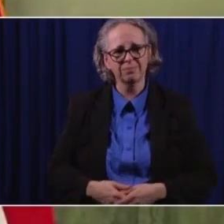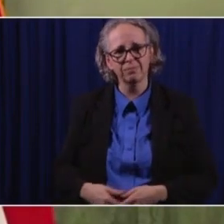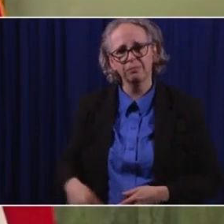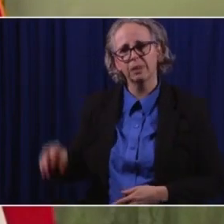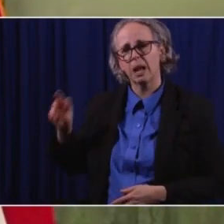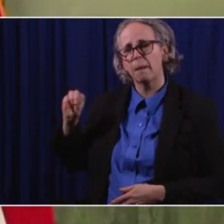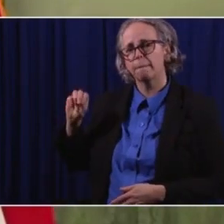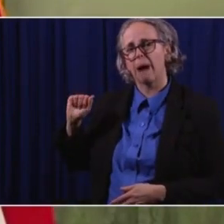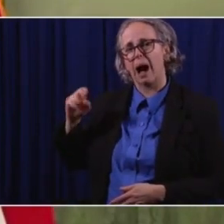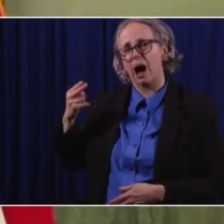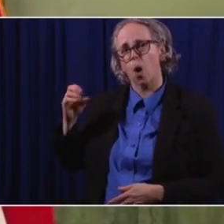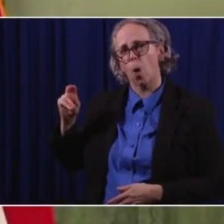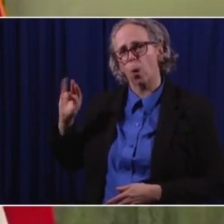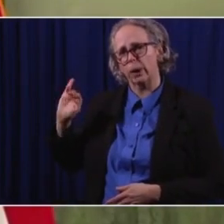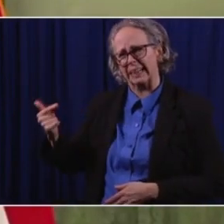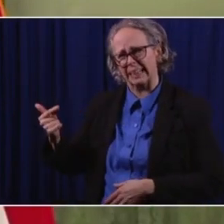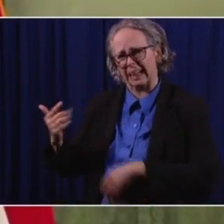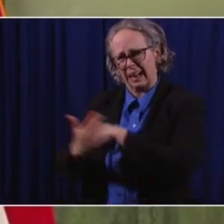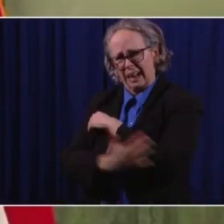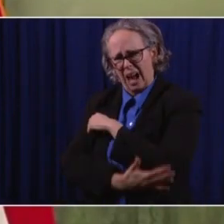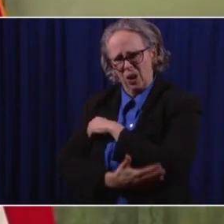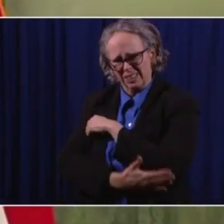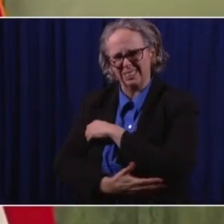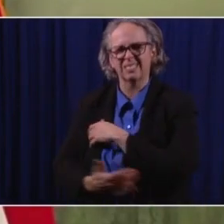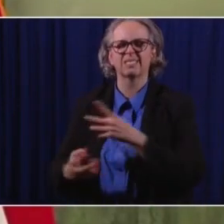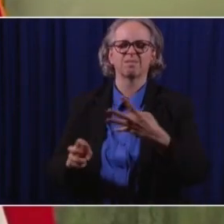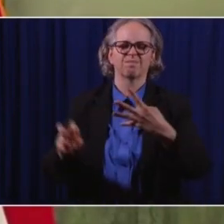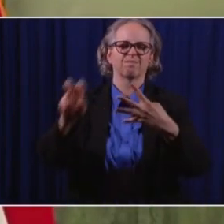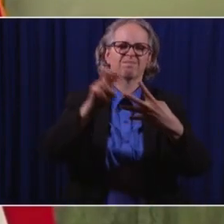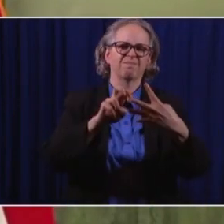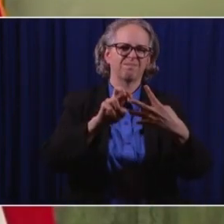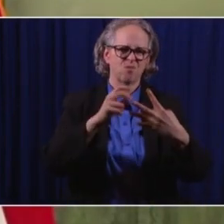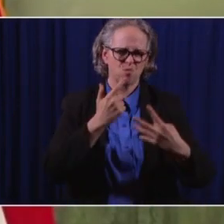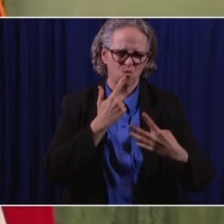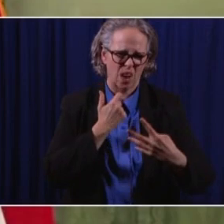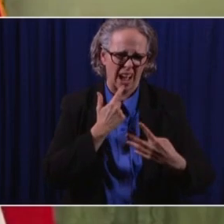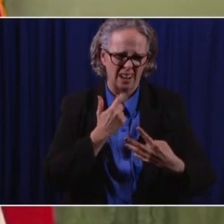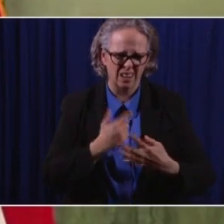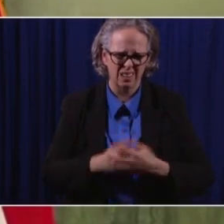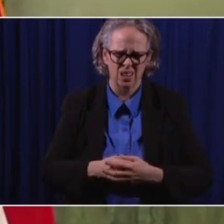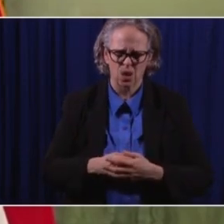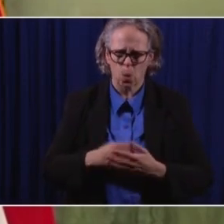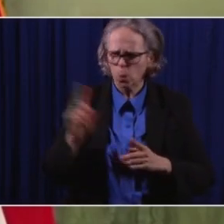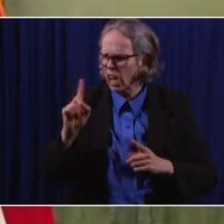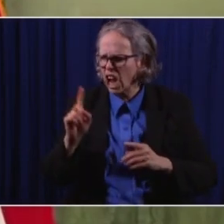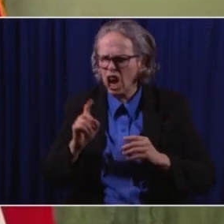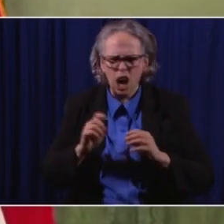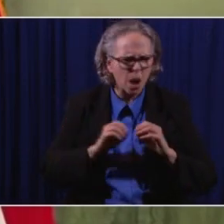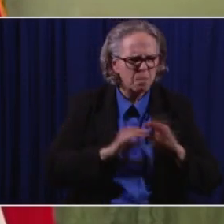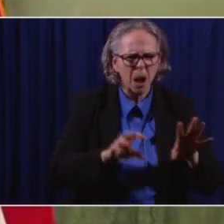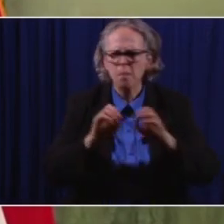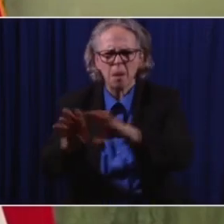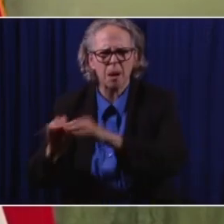County is red for the first time this week. Health Department officials said they have had multiple outbreaks, including an out-of-county wedding